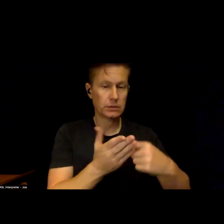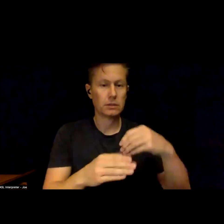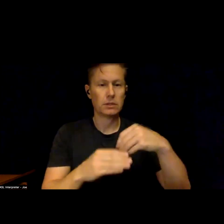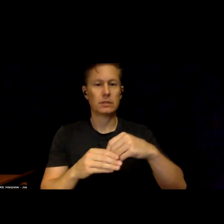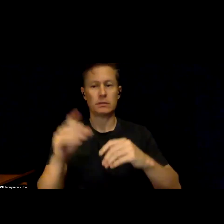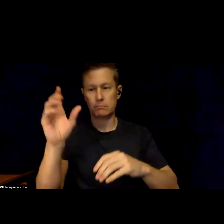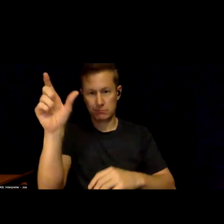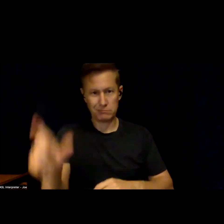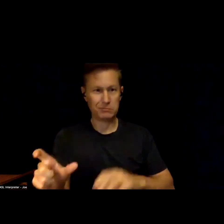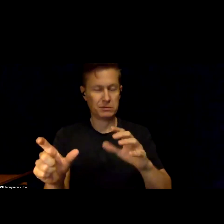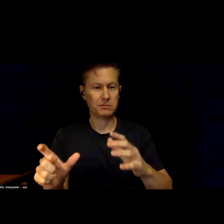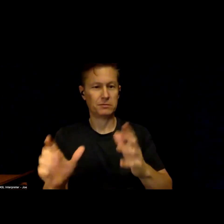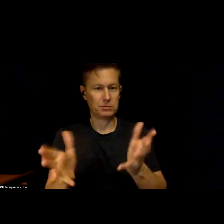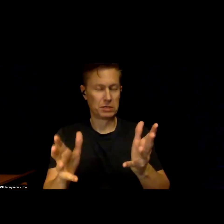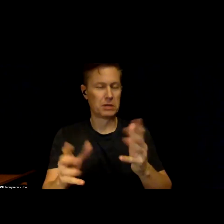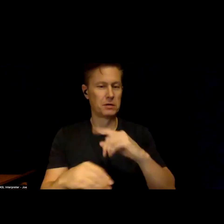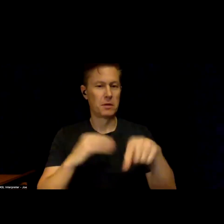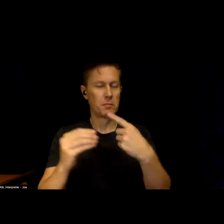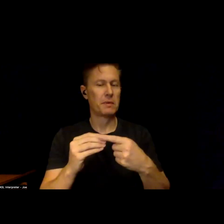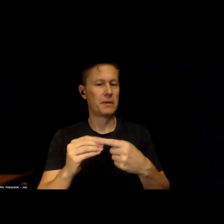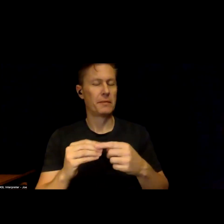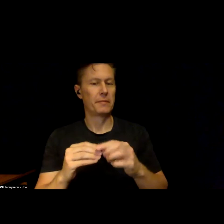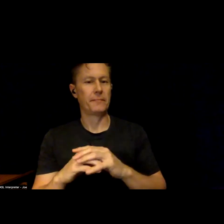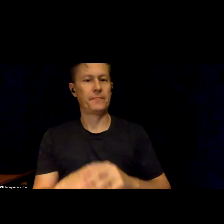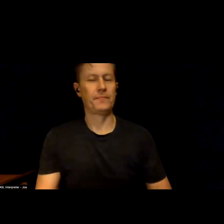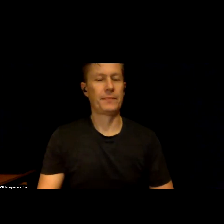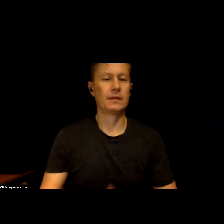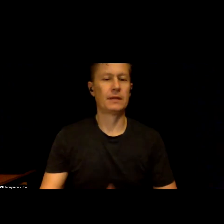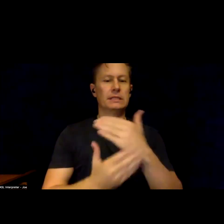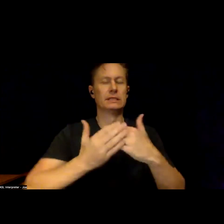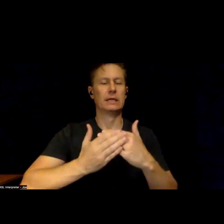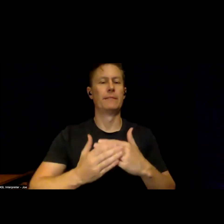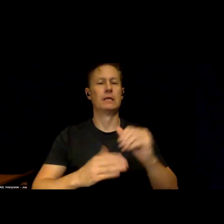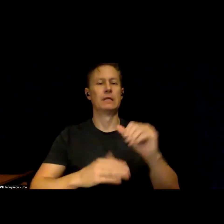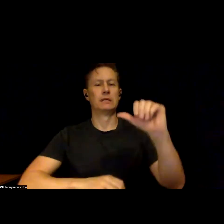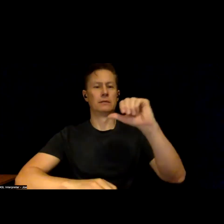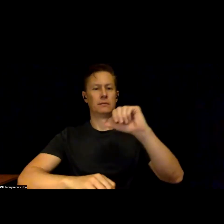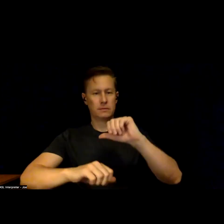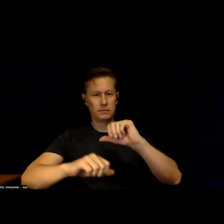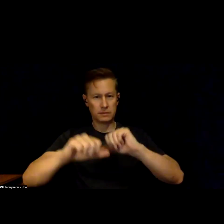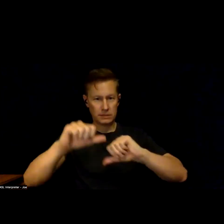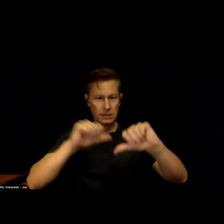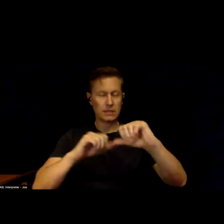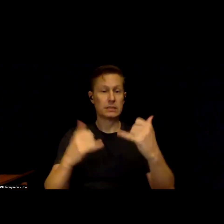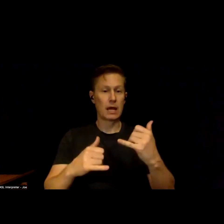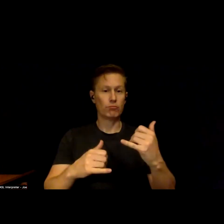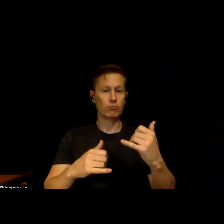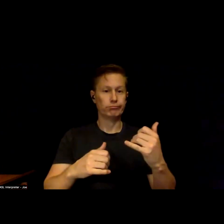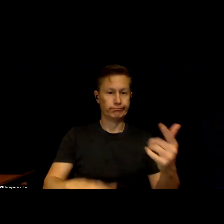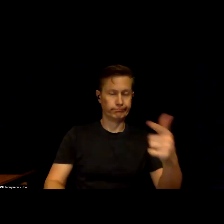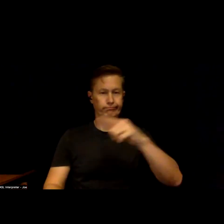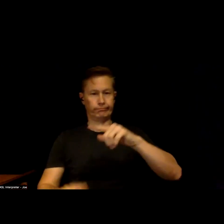chat for some of the science that we're going to now switch back to with